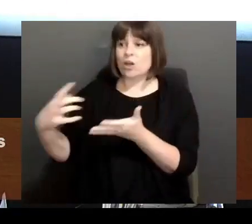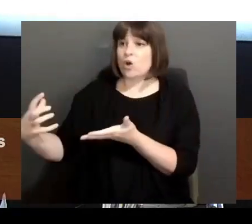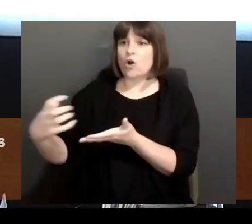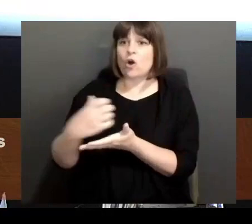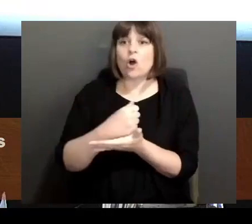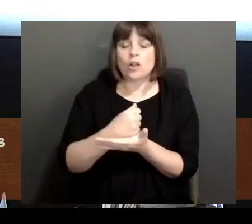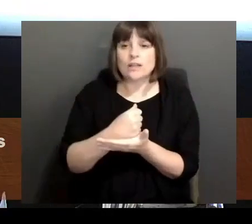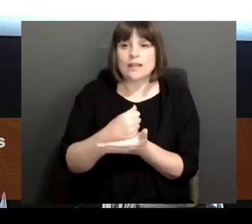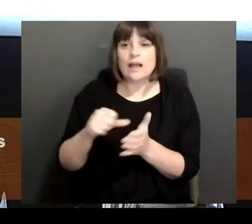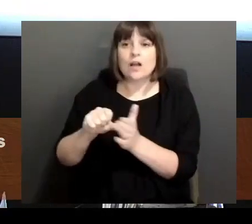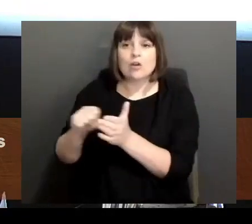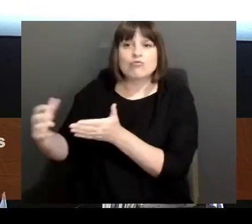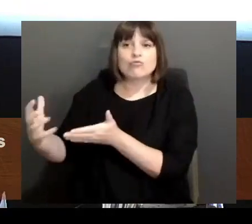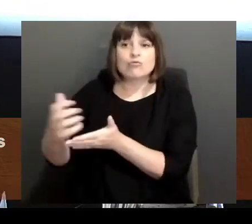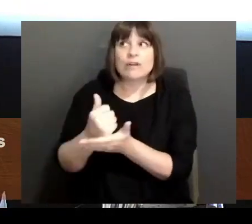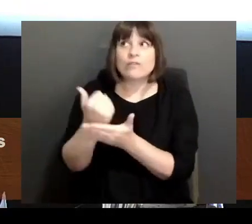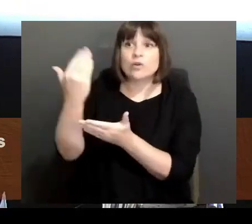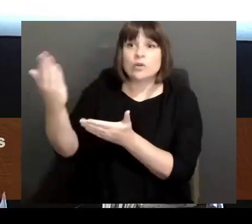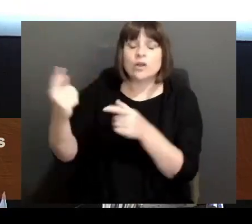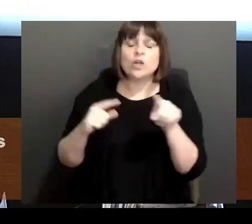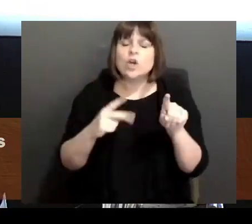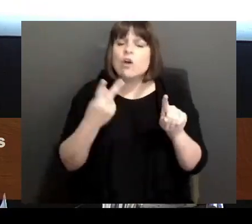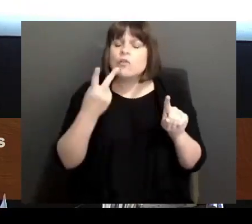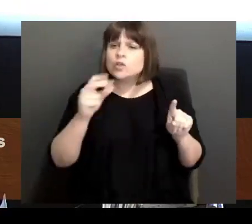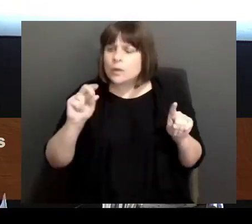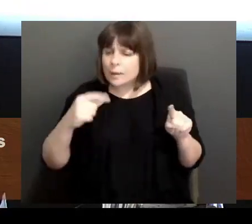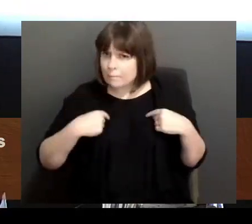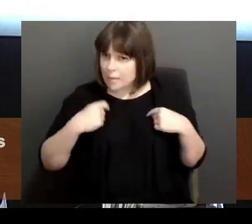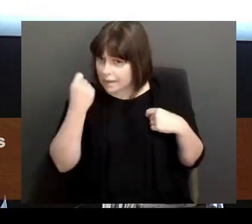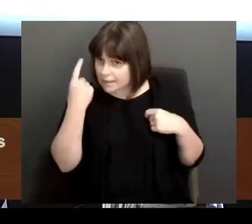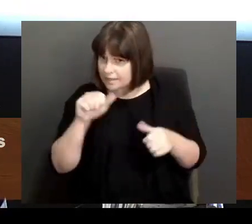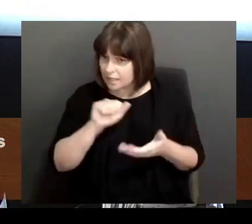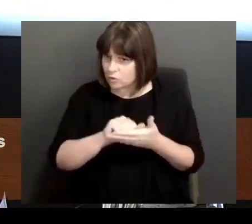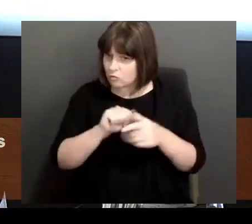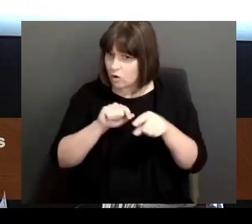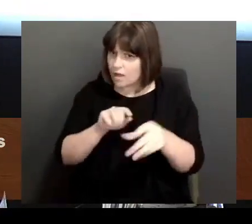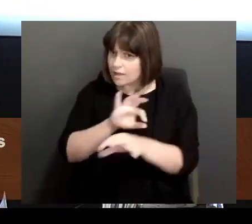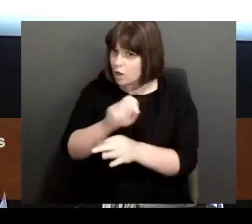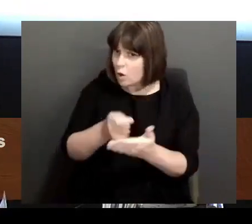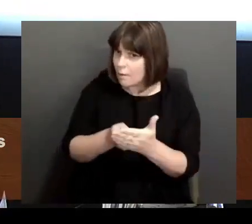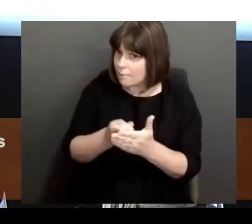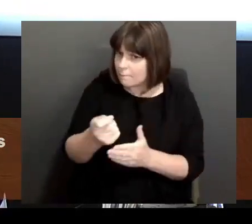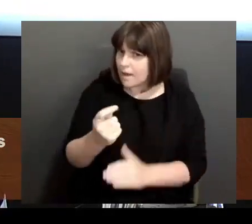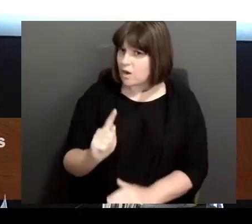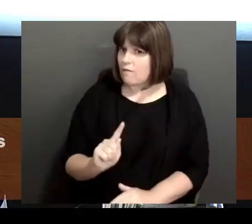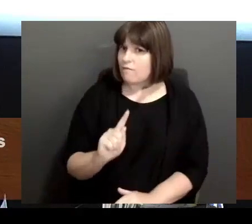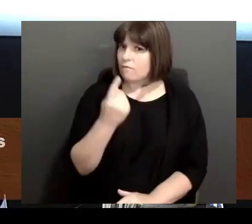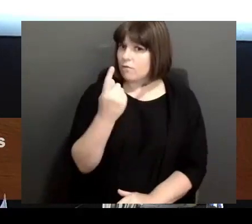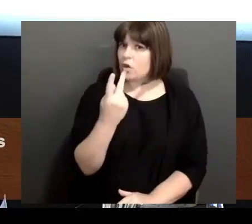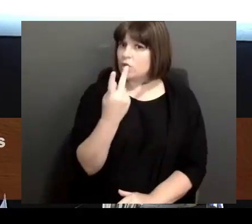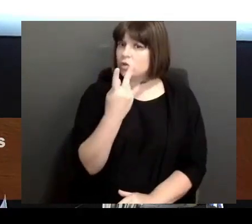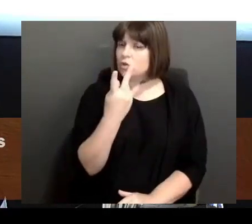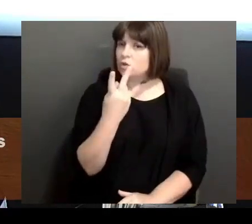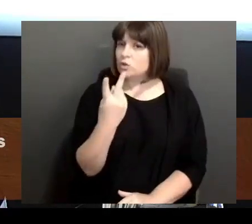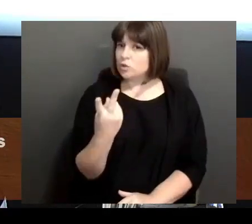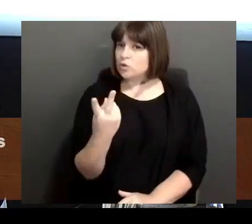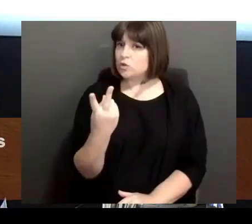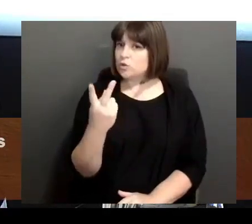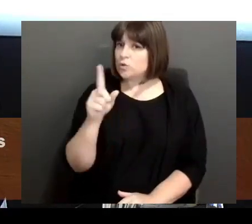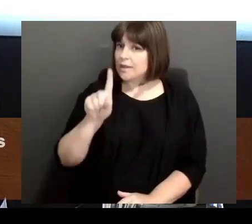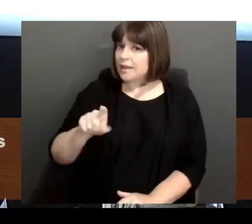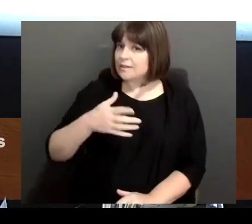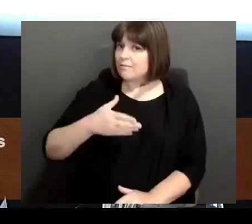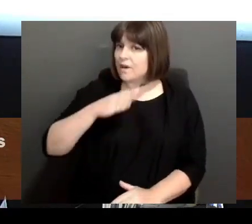since 2020, is my understanding correct, that they are not paid on the first 2,500 ounces